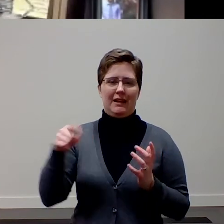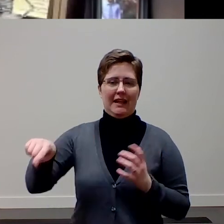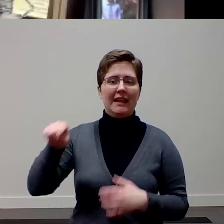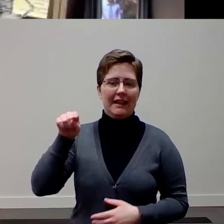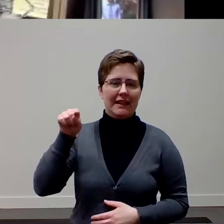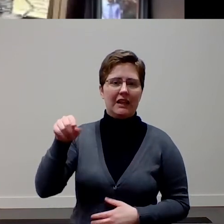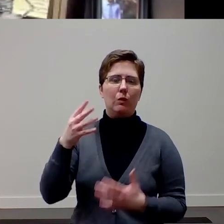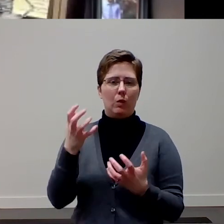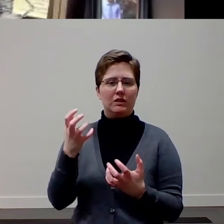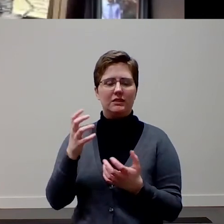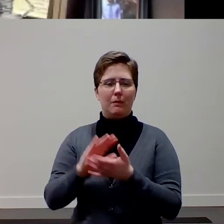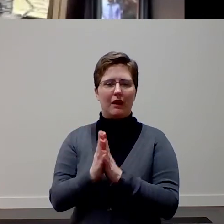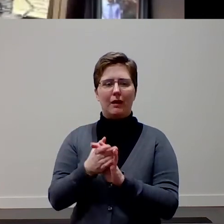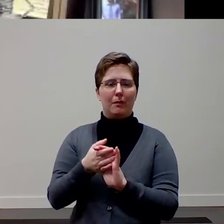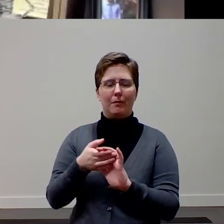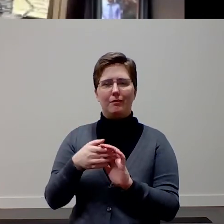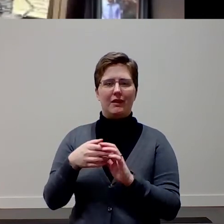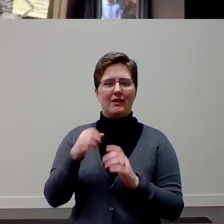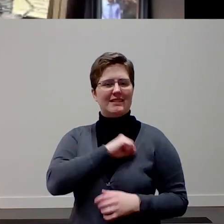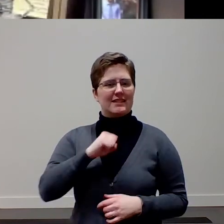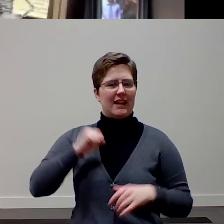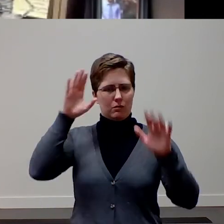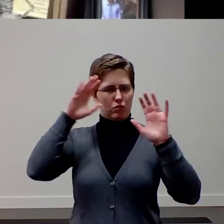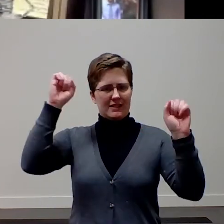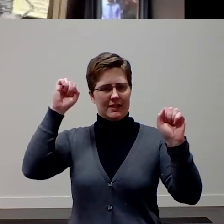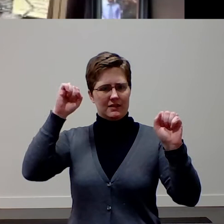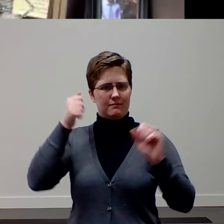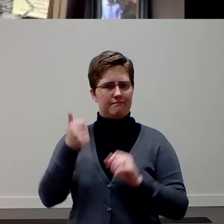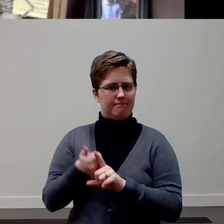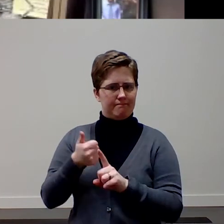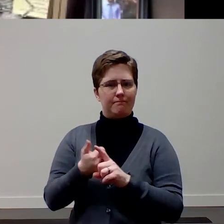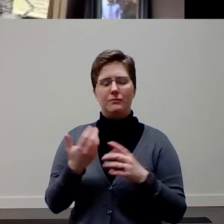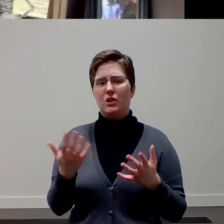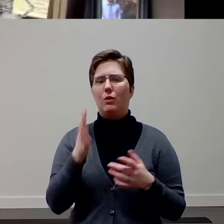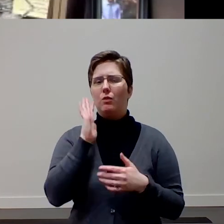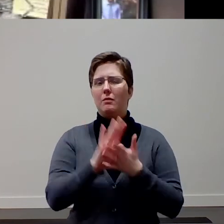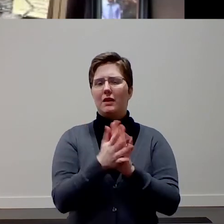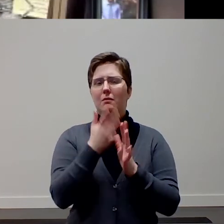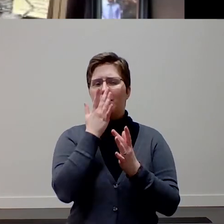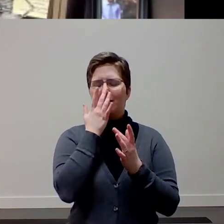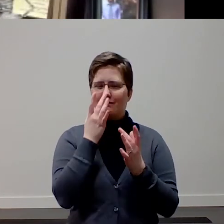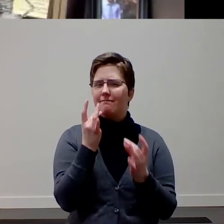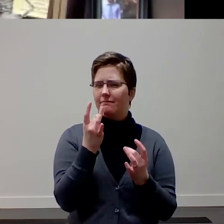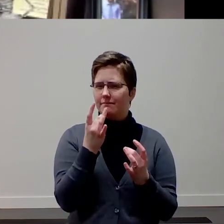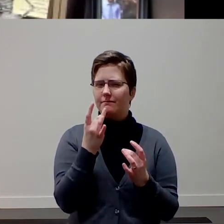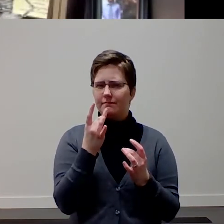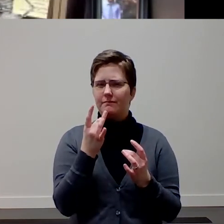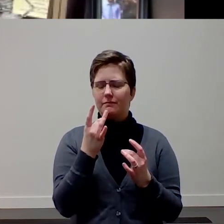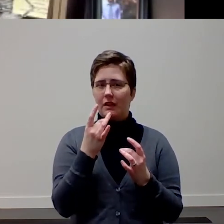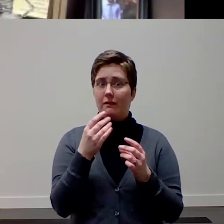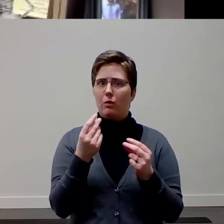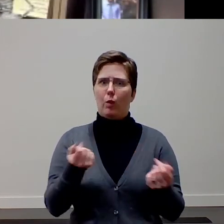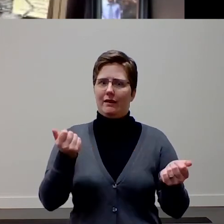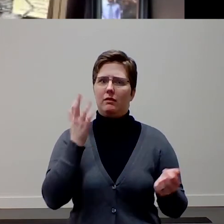virtual. Appreciation to the communication department, Ms. Mazur, Candace Harrison, and Ms. Matthews for continuing that and keeping it going. Not